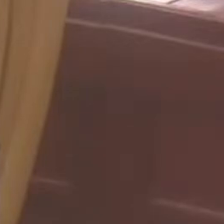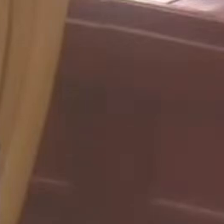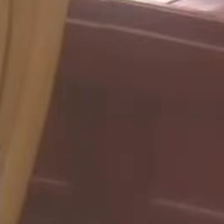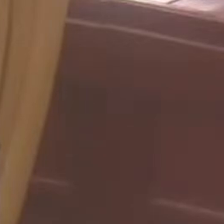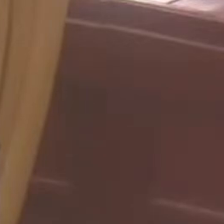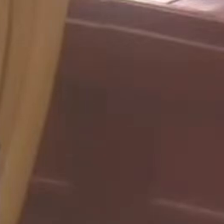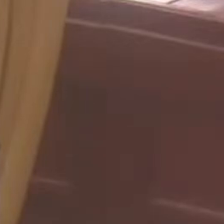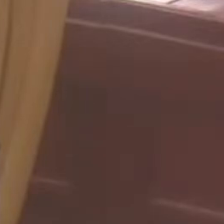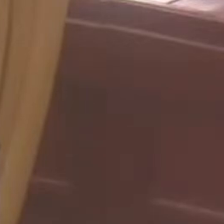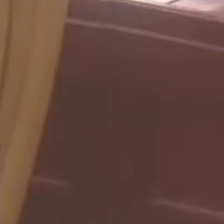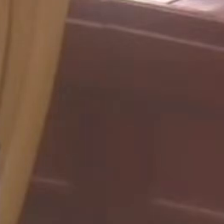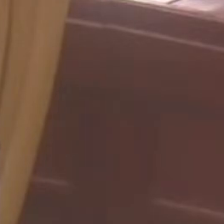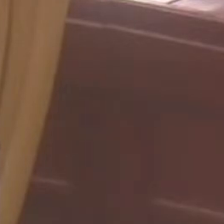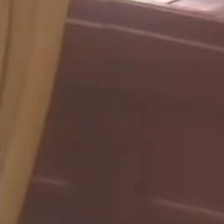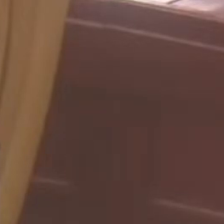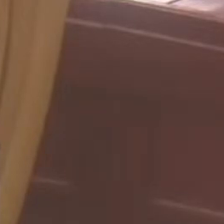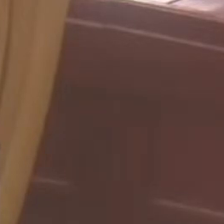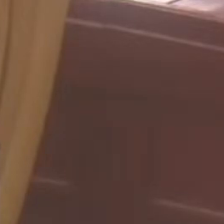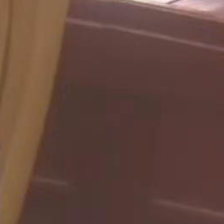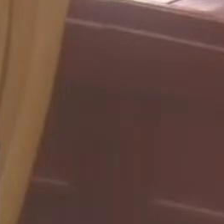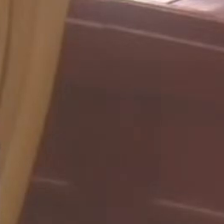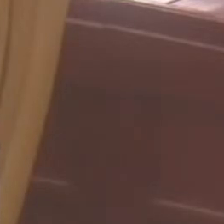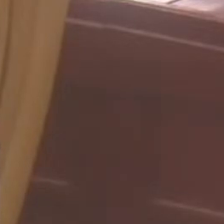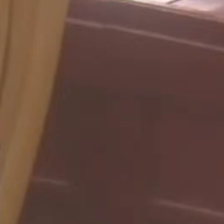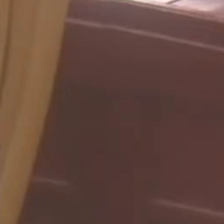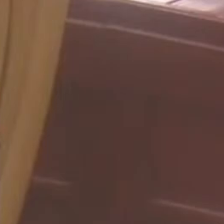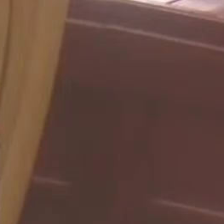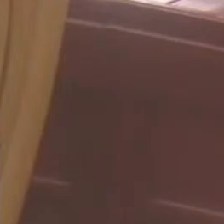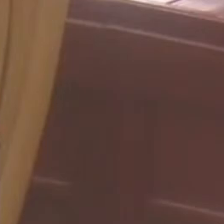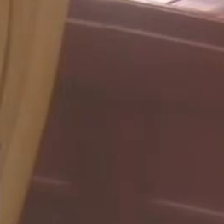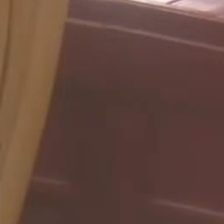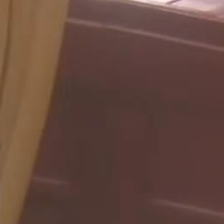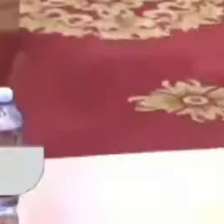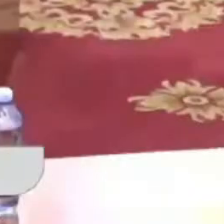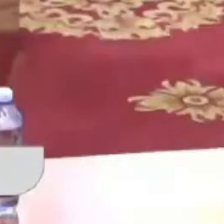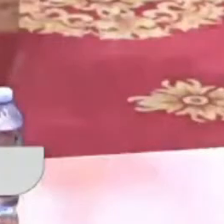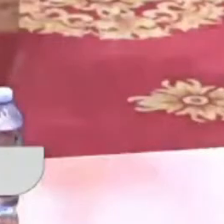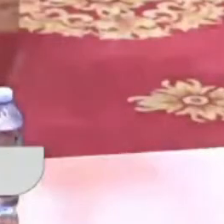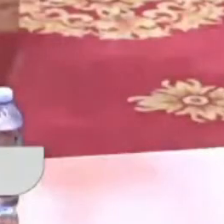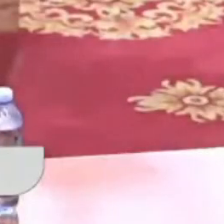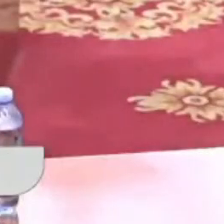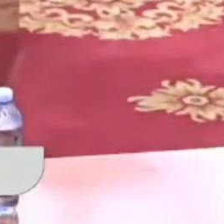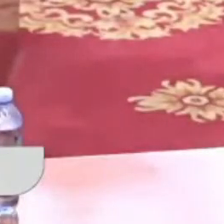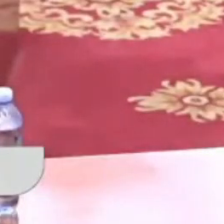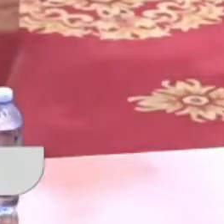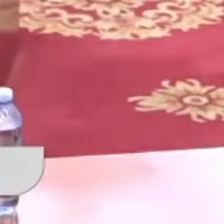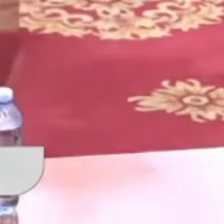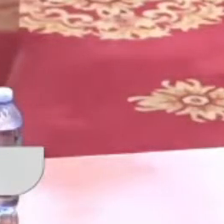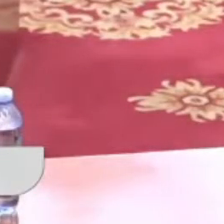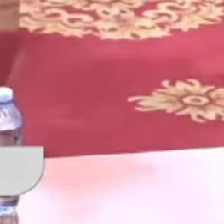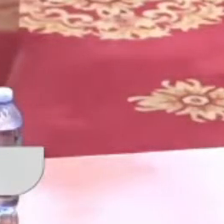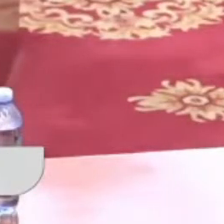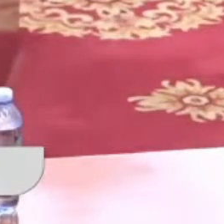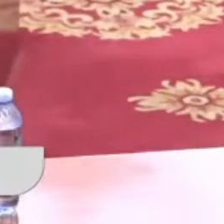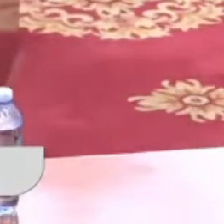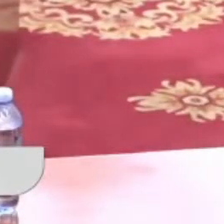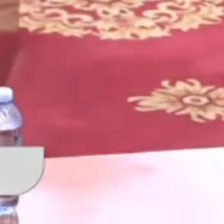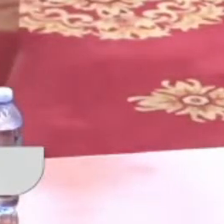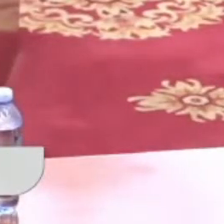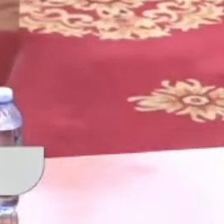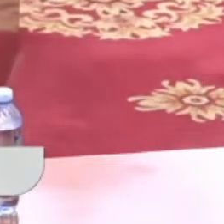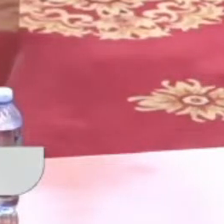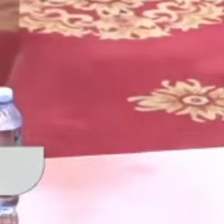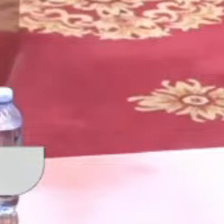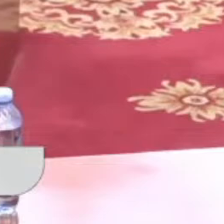international reserves was equivalent to 2.7 months of import cover. Mr. Speaker, with